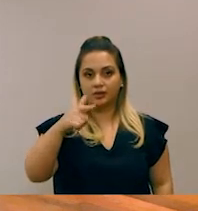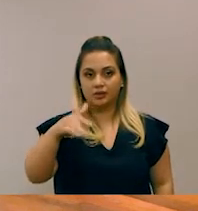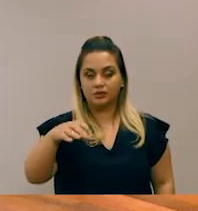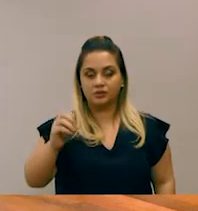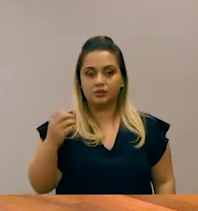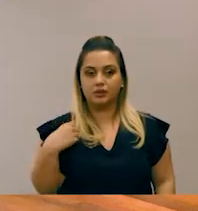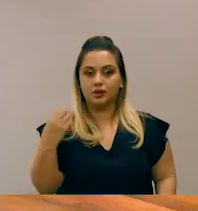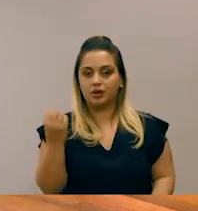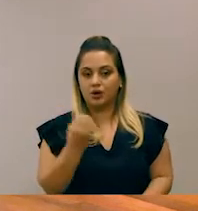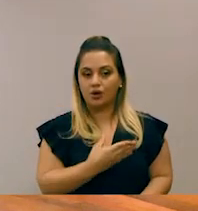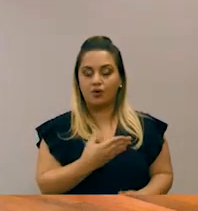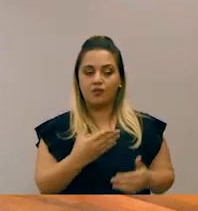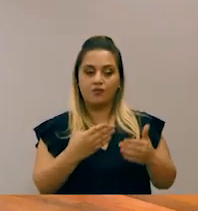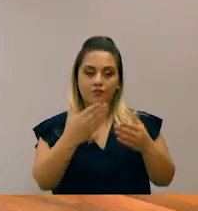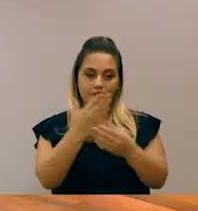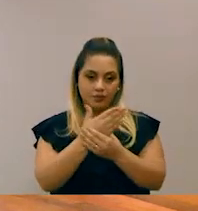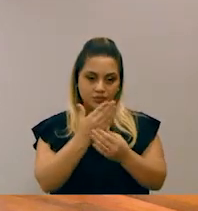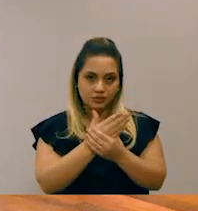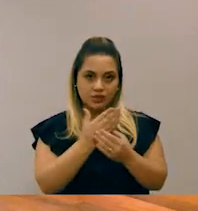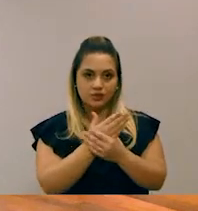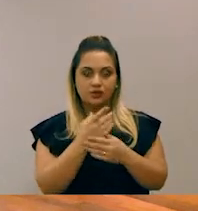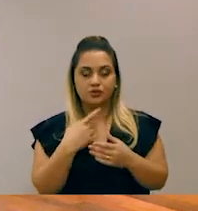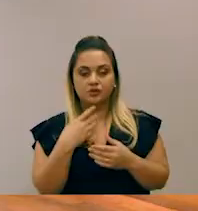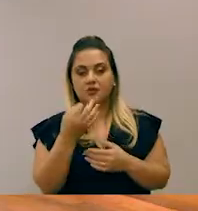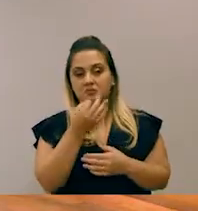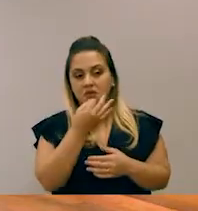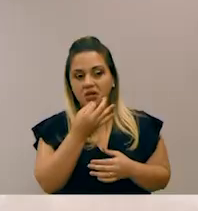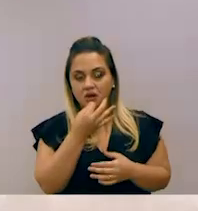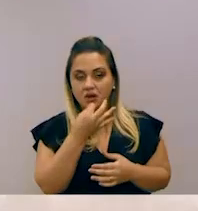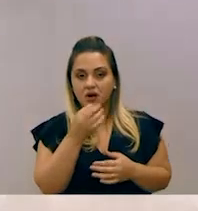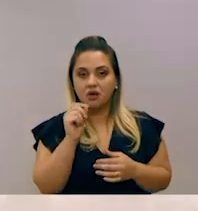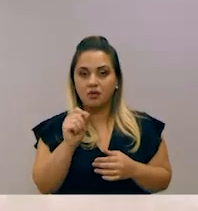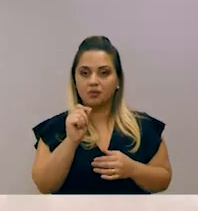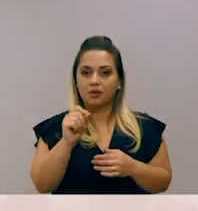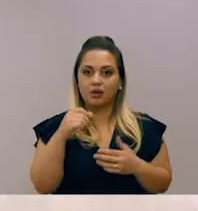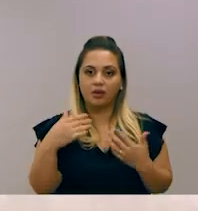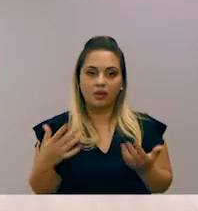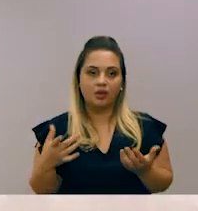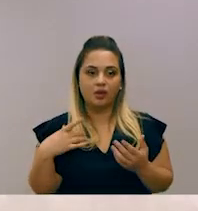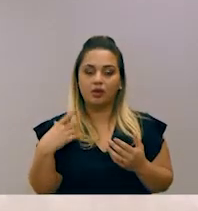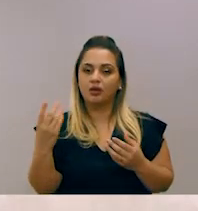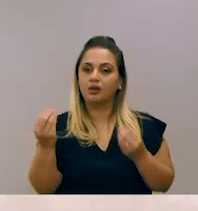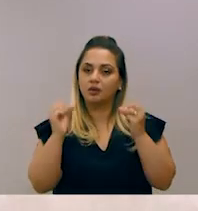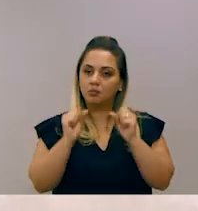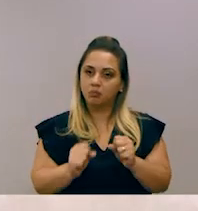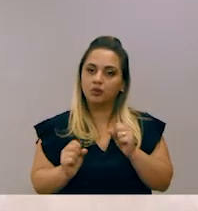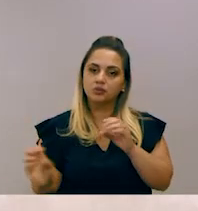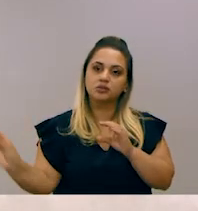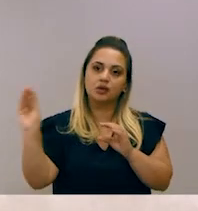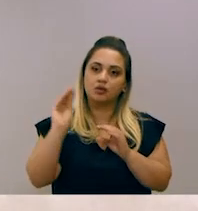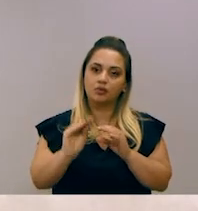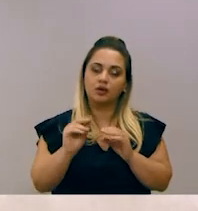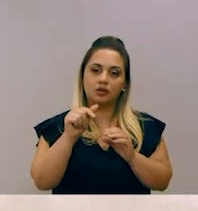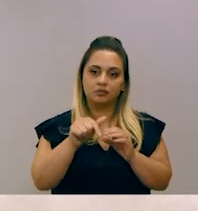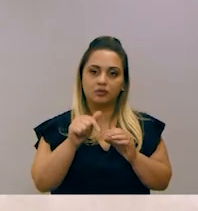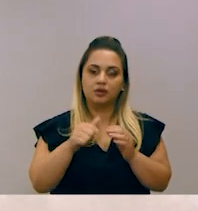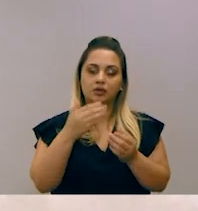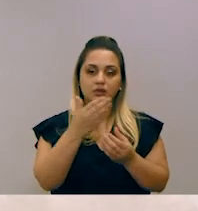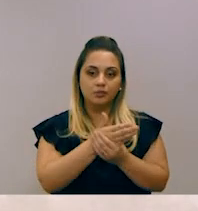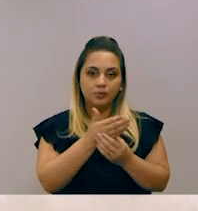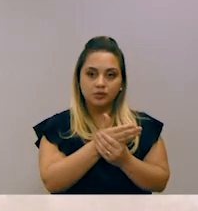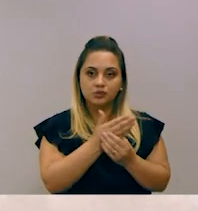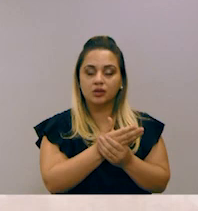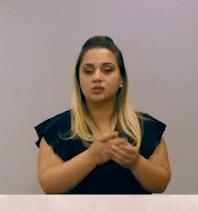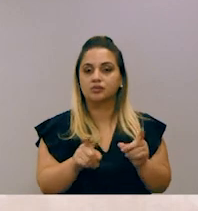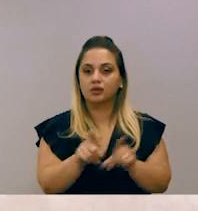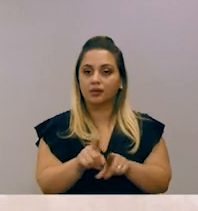the intention categories, the thesis being discussed, And maybe we can add it to a